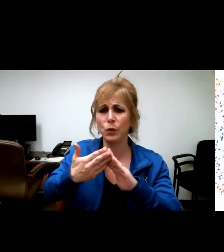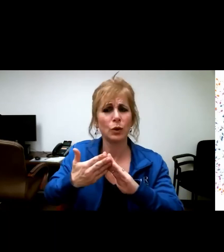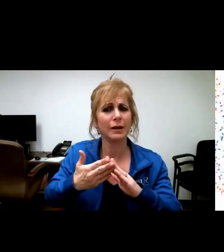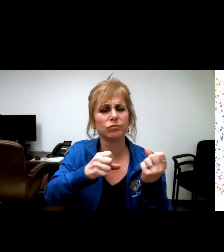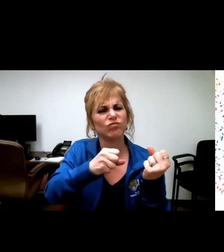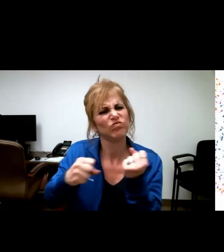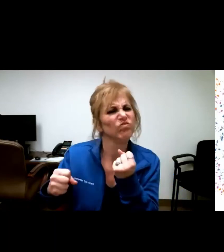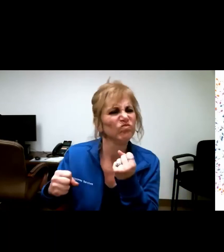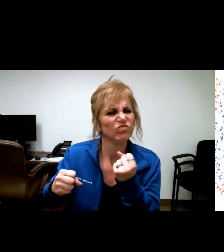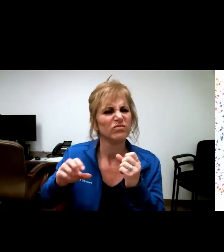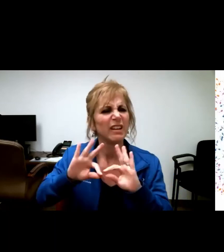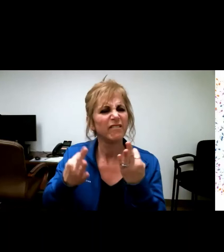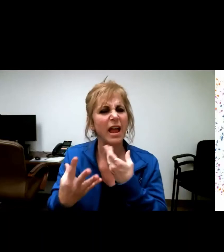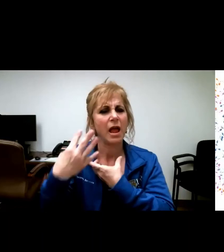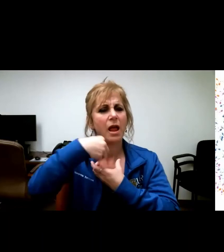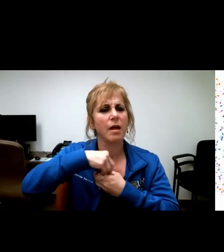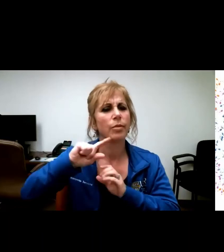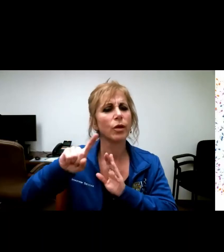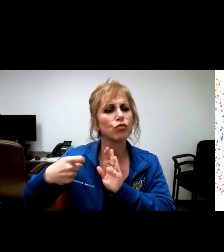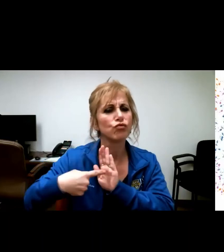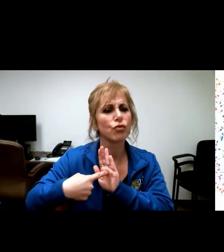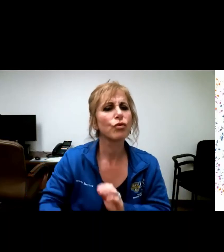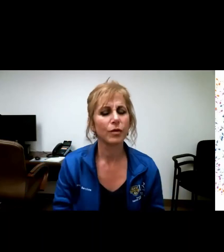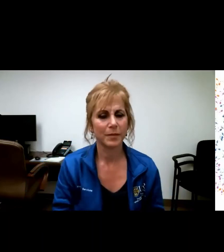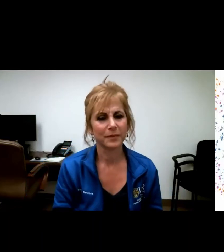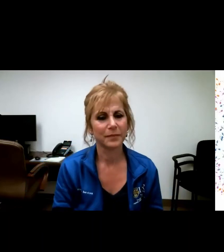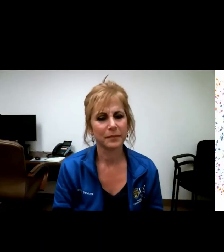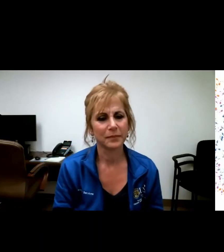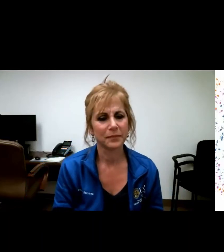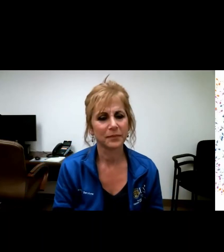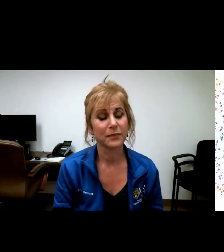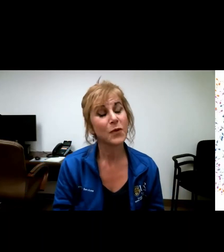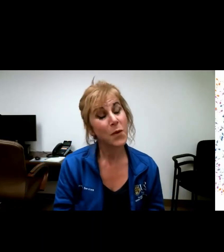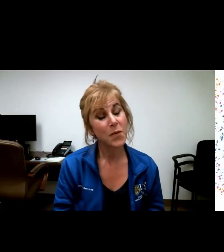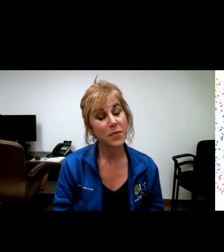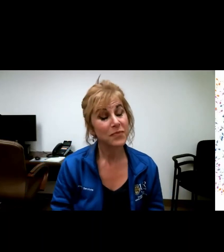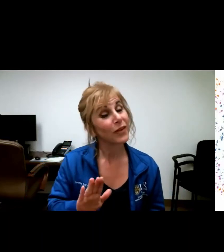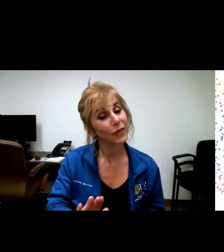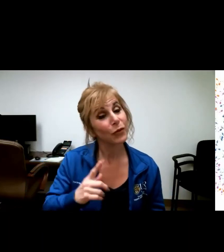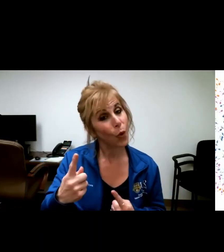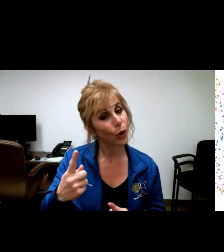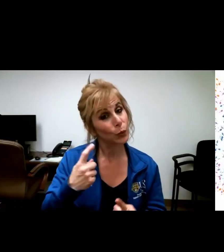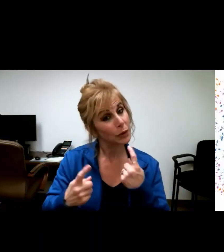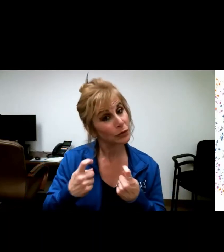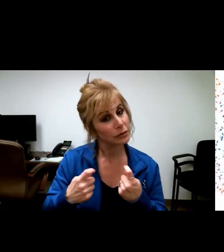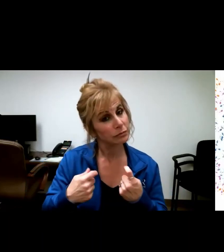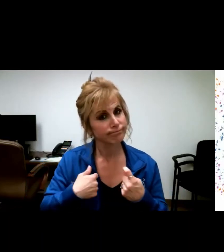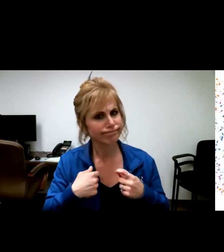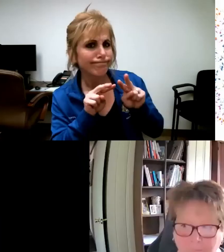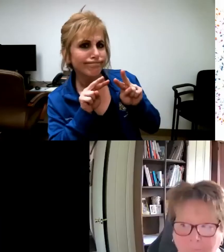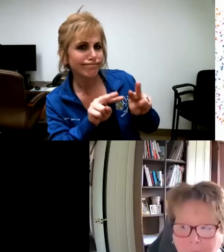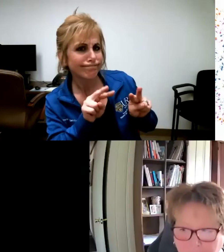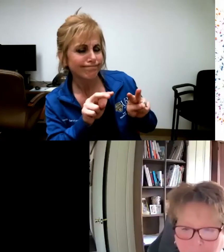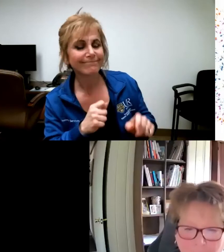significantly. So I'm looking forward to questions and discussion. Thank you very much.